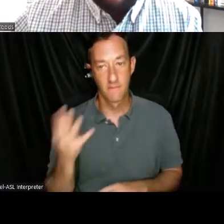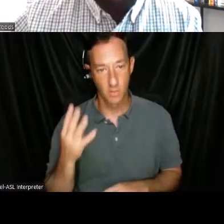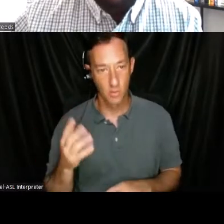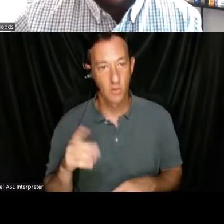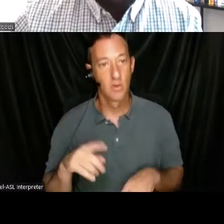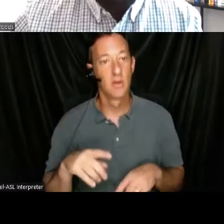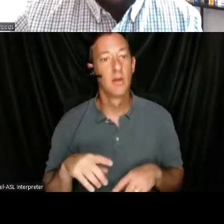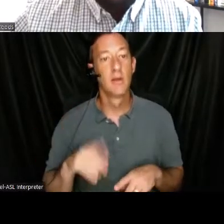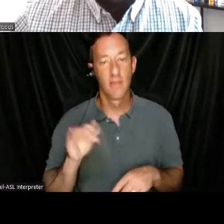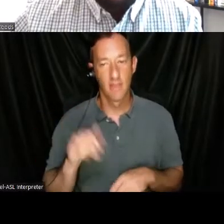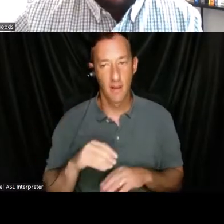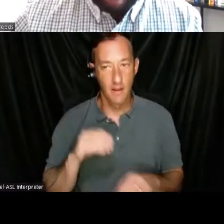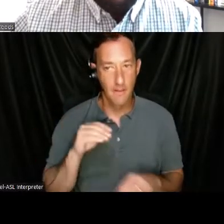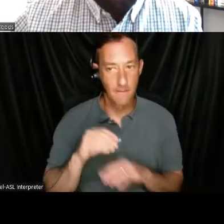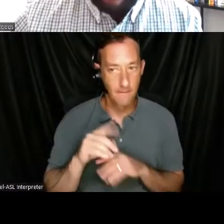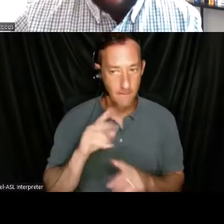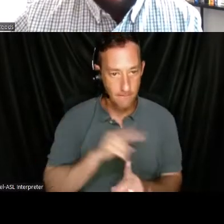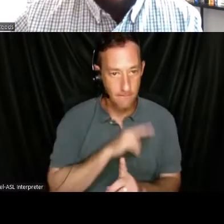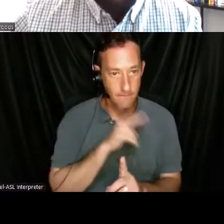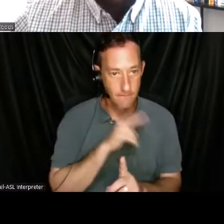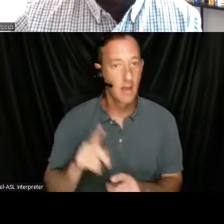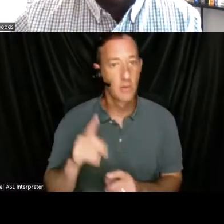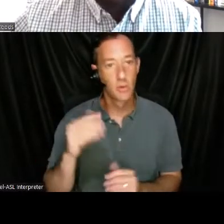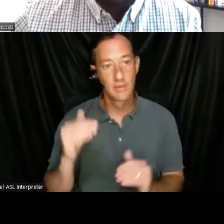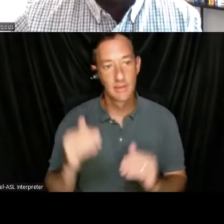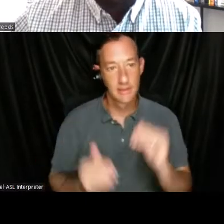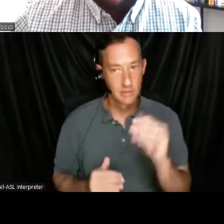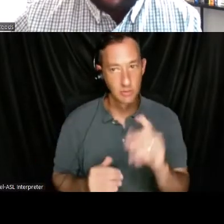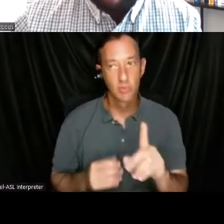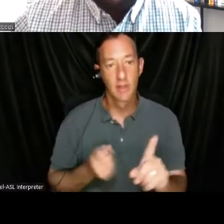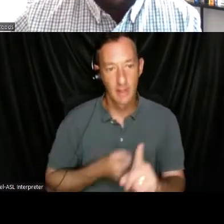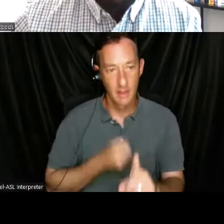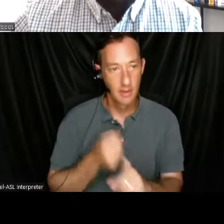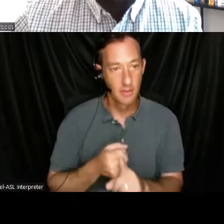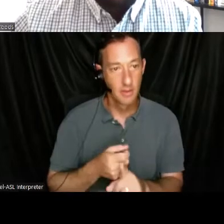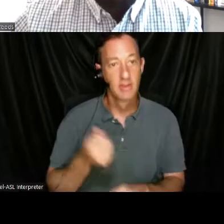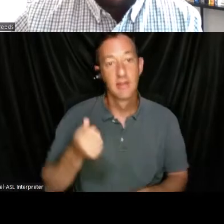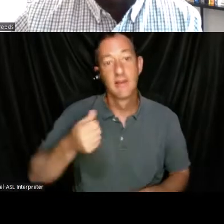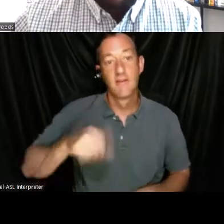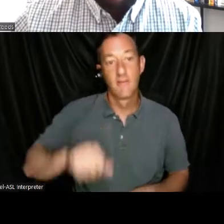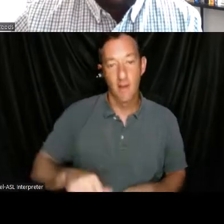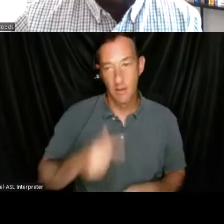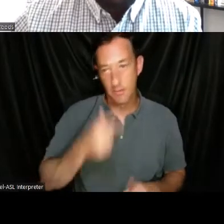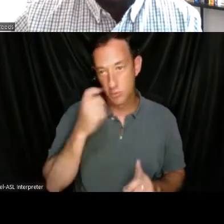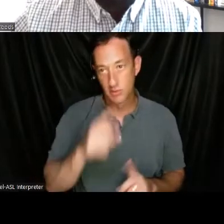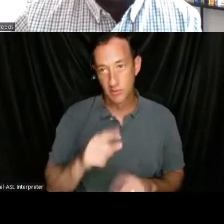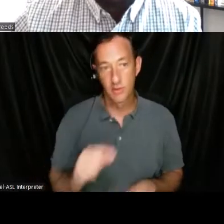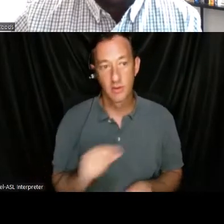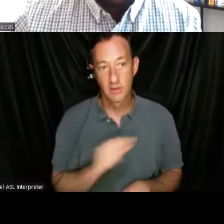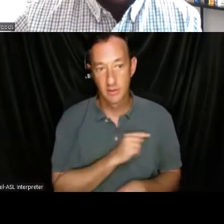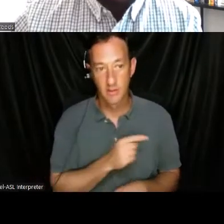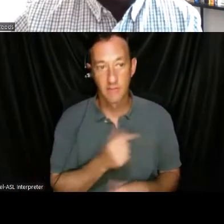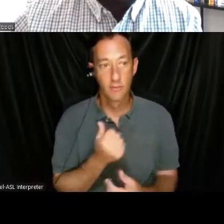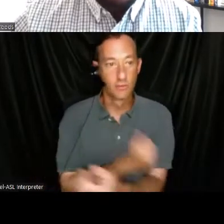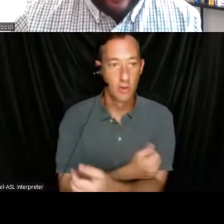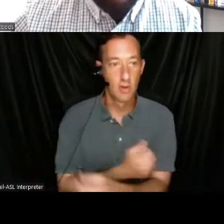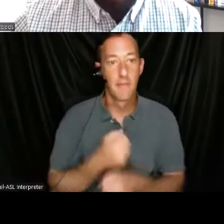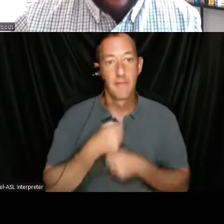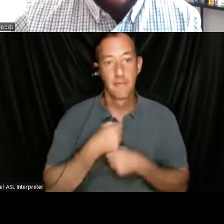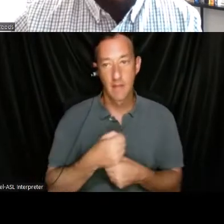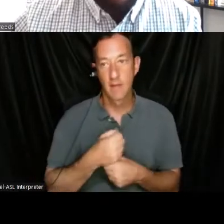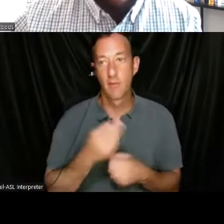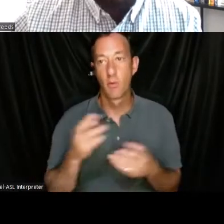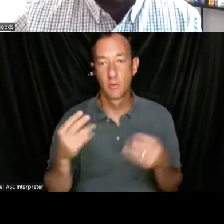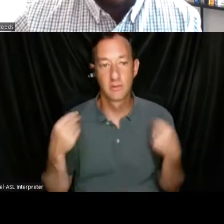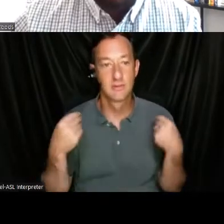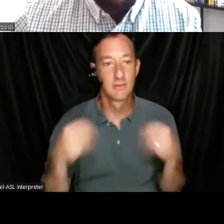impact claims based on the denial of housing due to the person's conviction for drug manufacturing or distribution. It does not